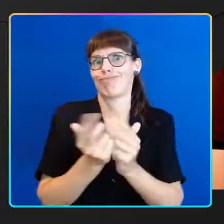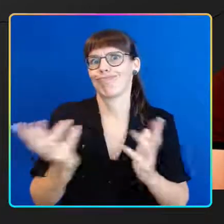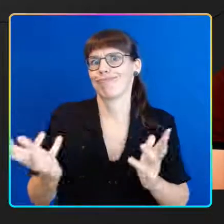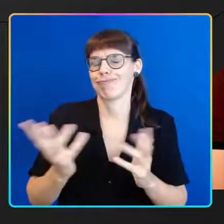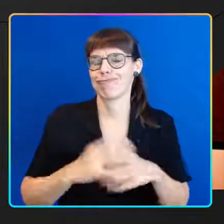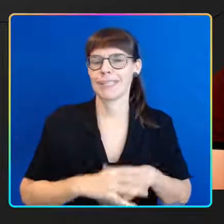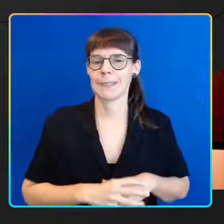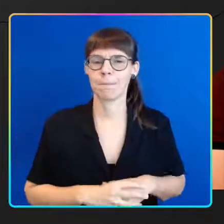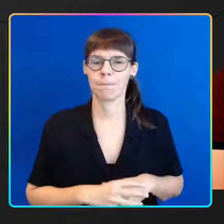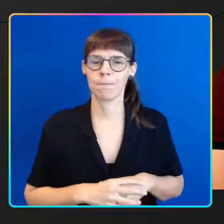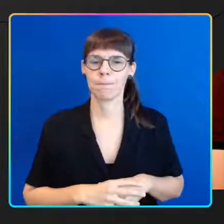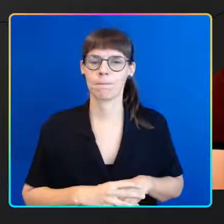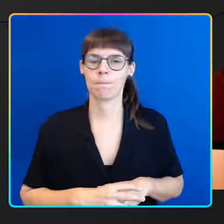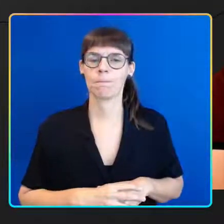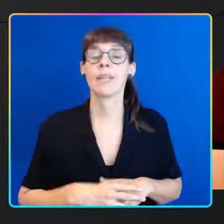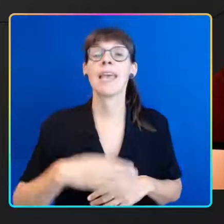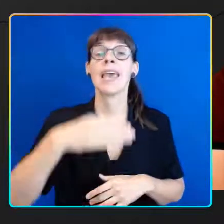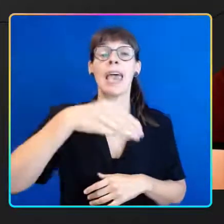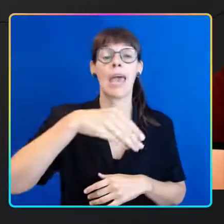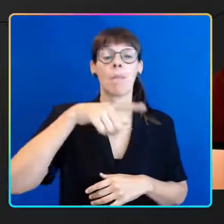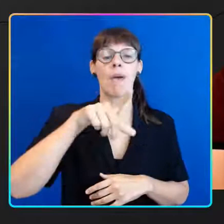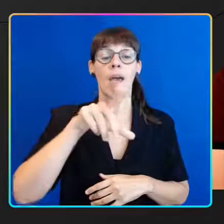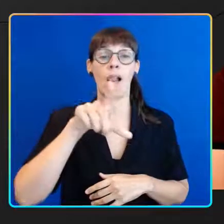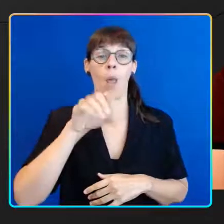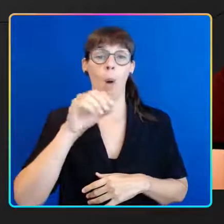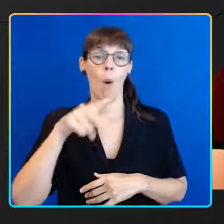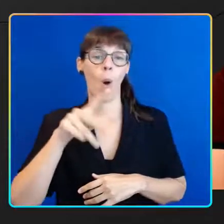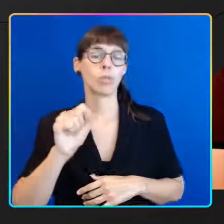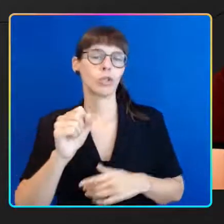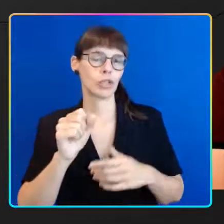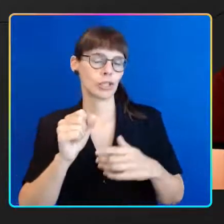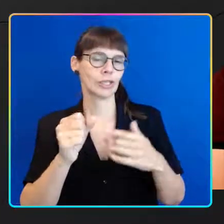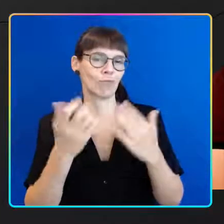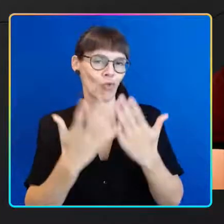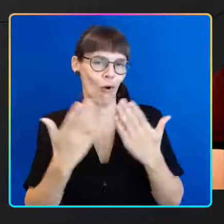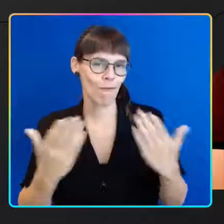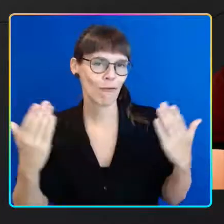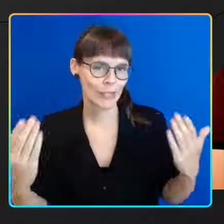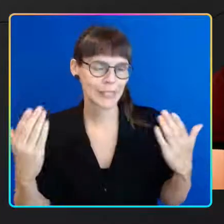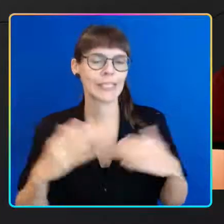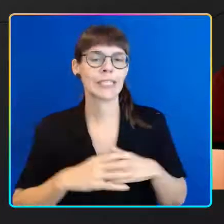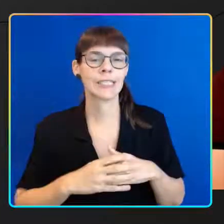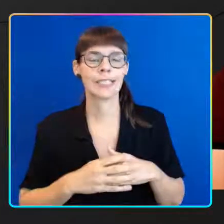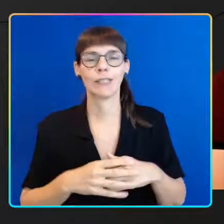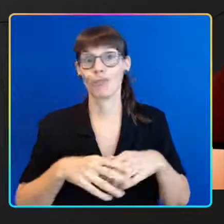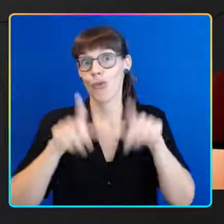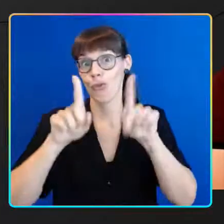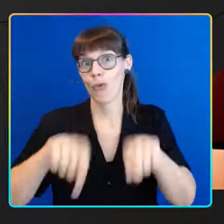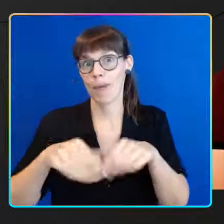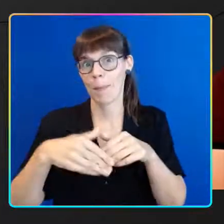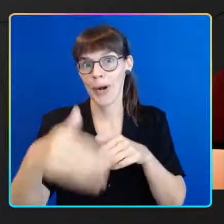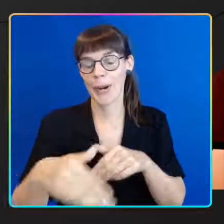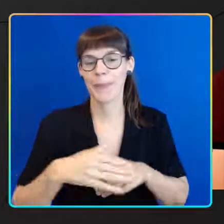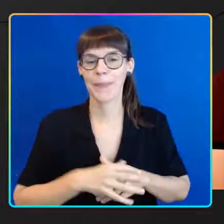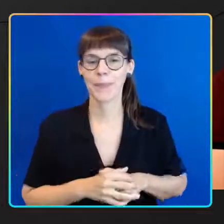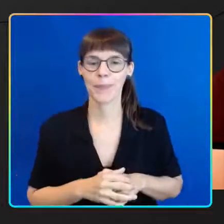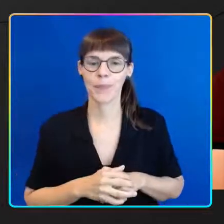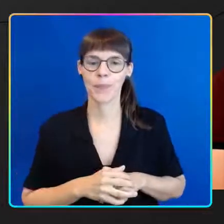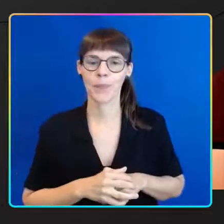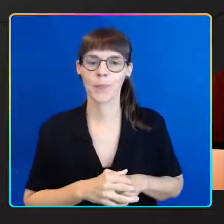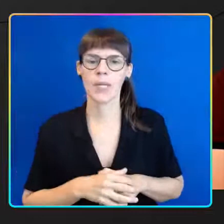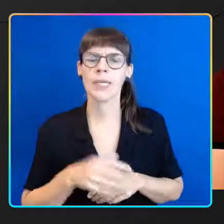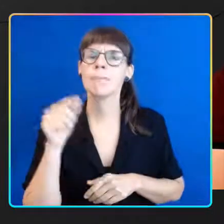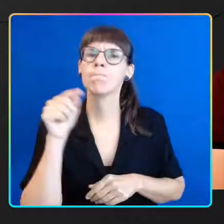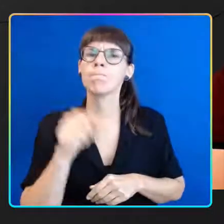One is the MLOps conference that takes place usually in November. That gather a lot of